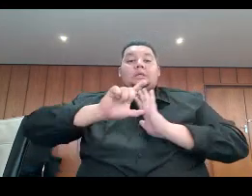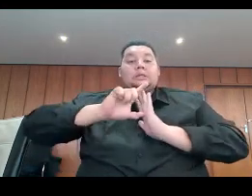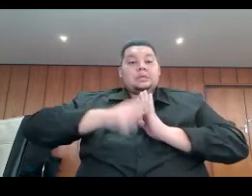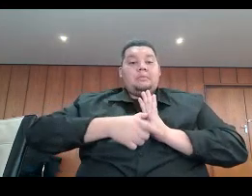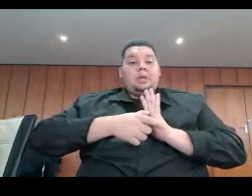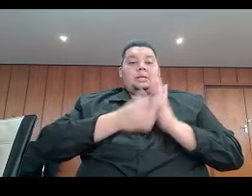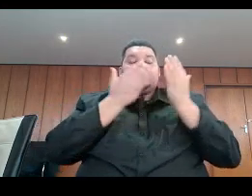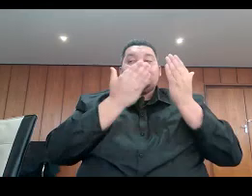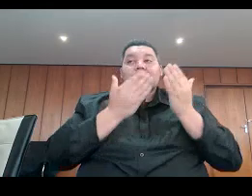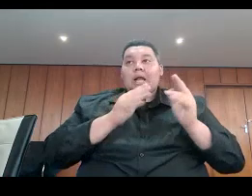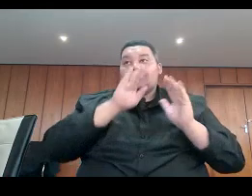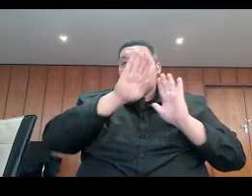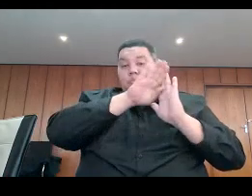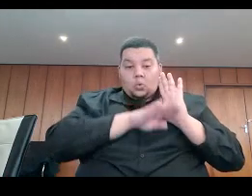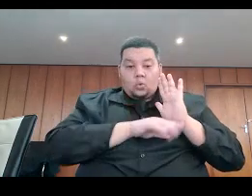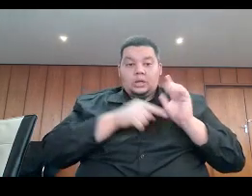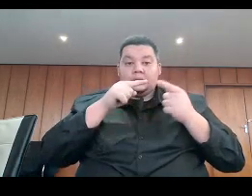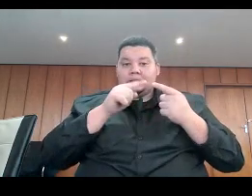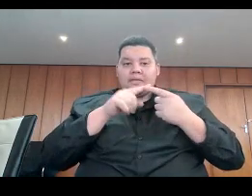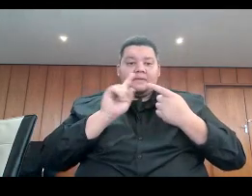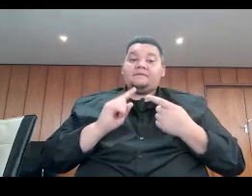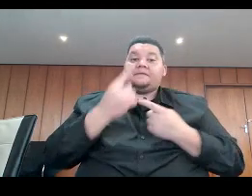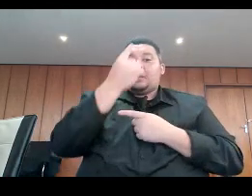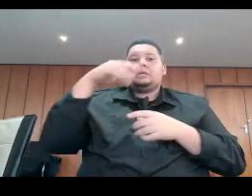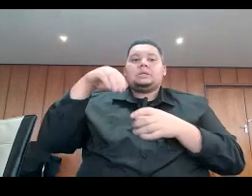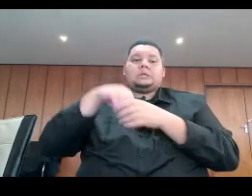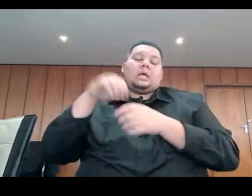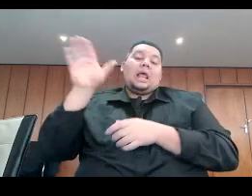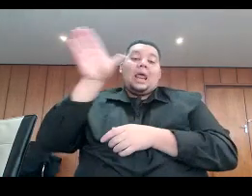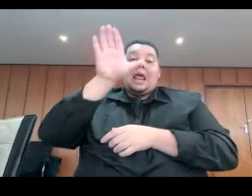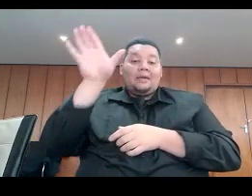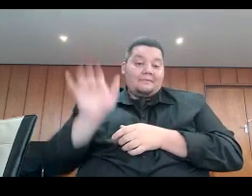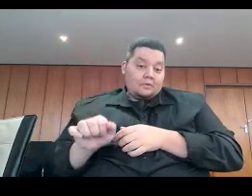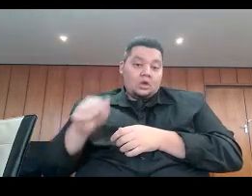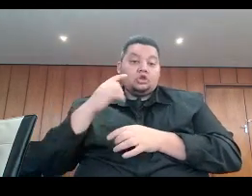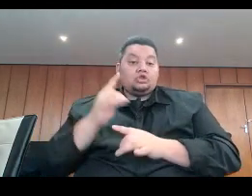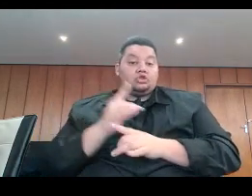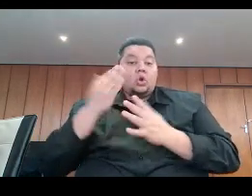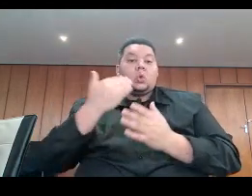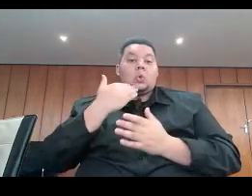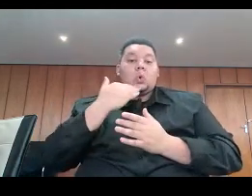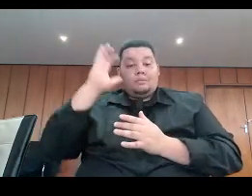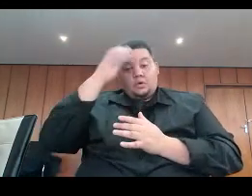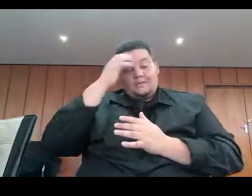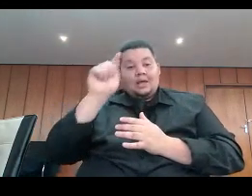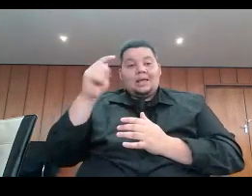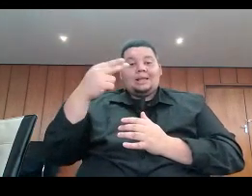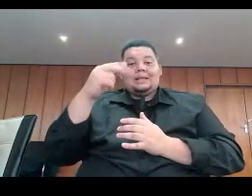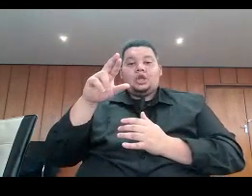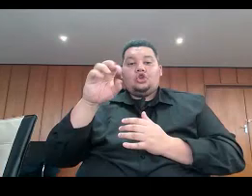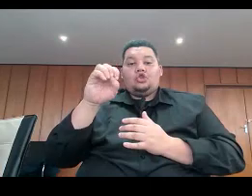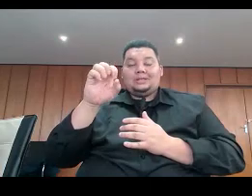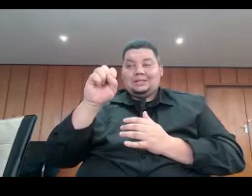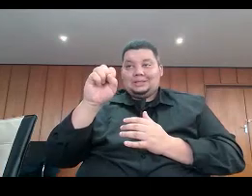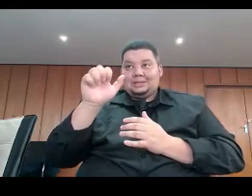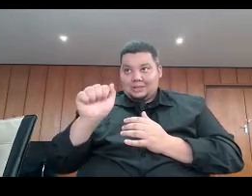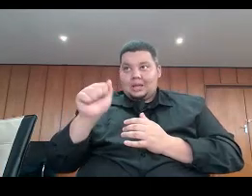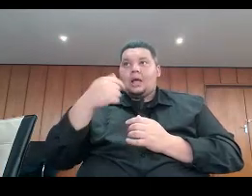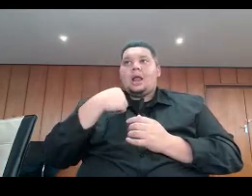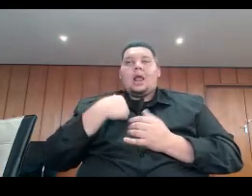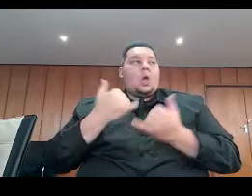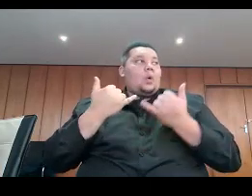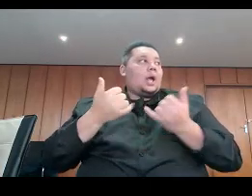studies program. This was the first in Africa that was started by Professor Teresa Lorenzo, and our current